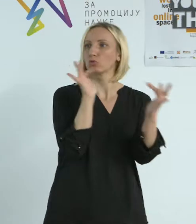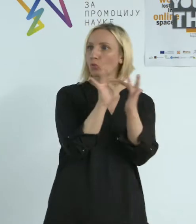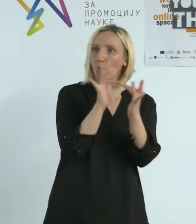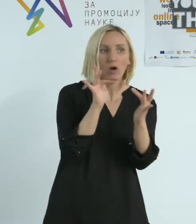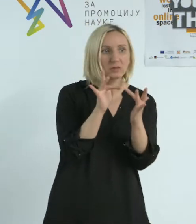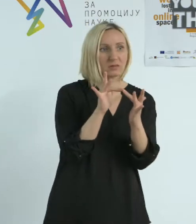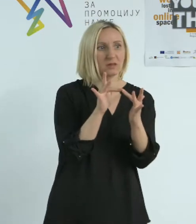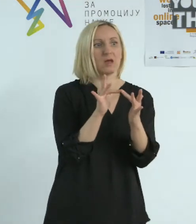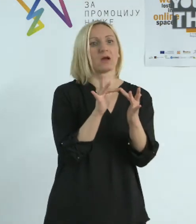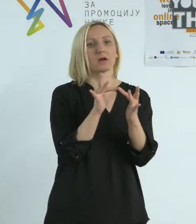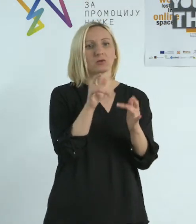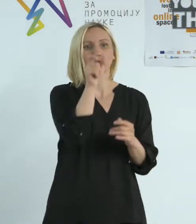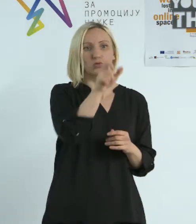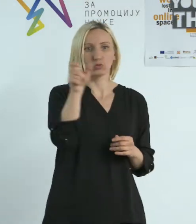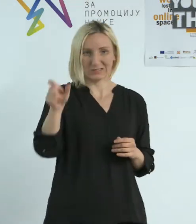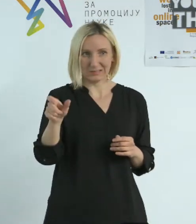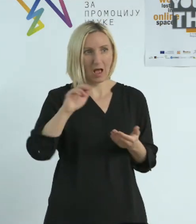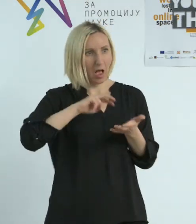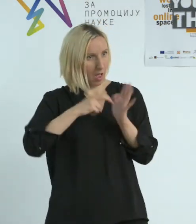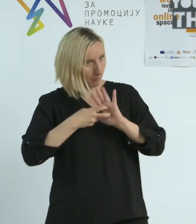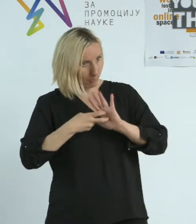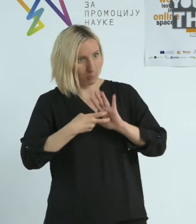local contexts. Go.